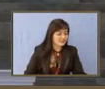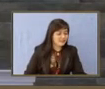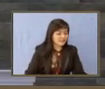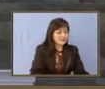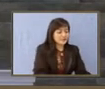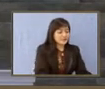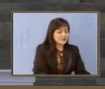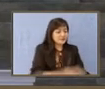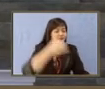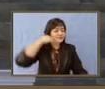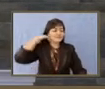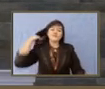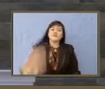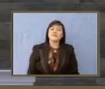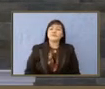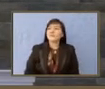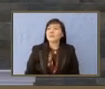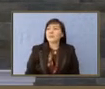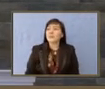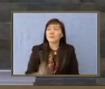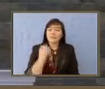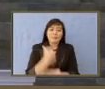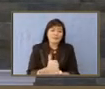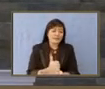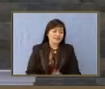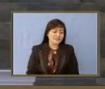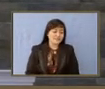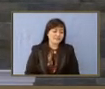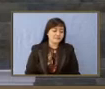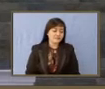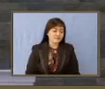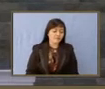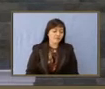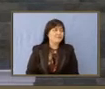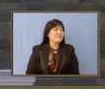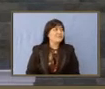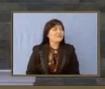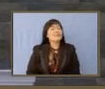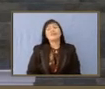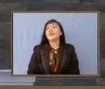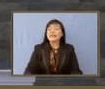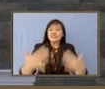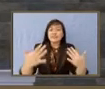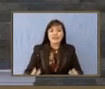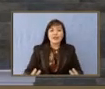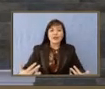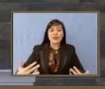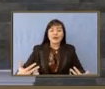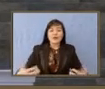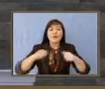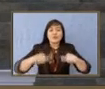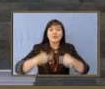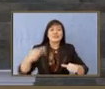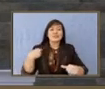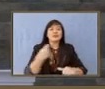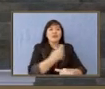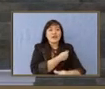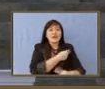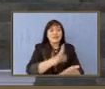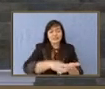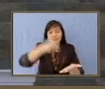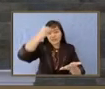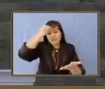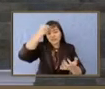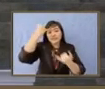about the synopsis of the books of the Bible. And again, these are all information na napaka-importante po na matutunan